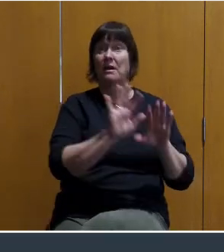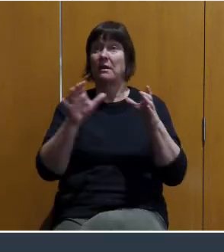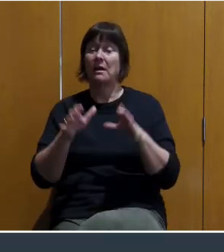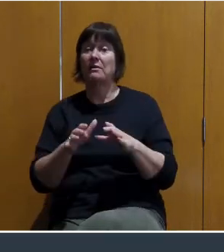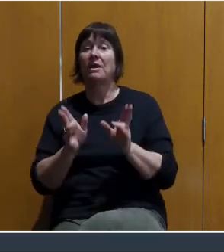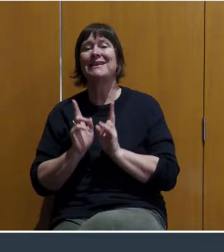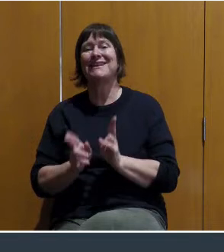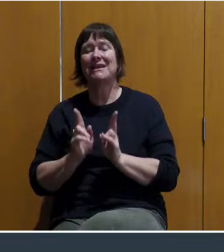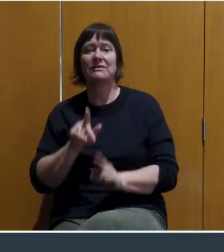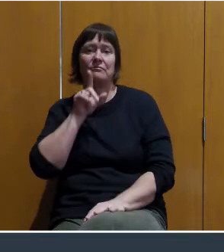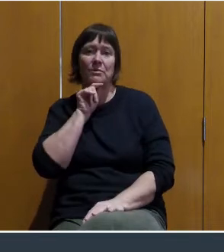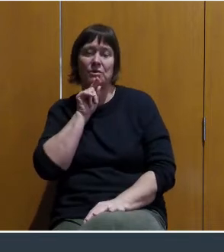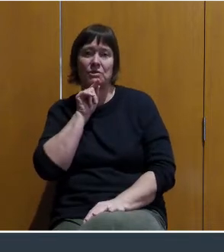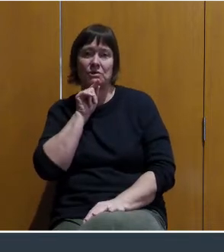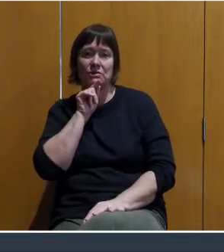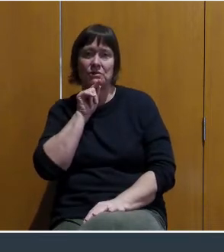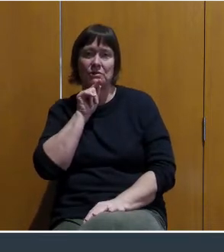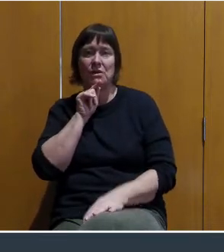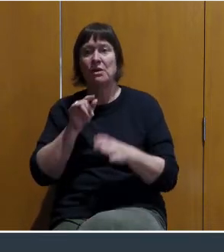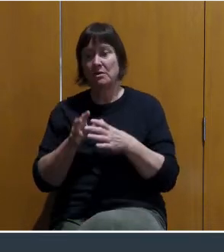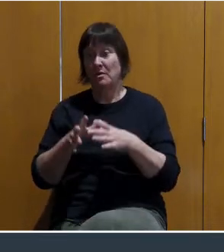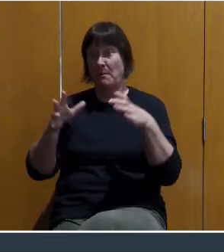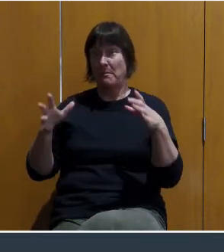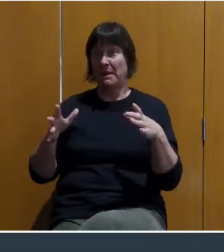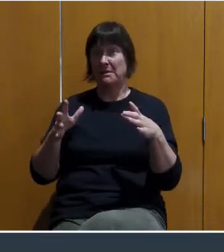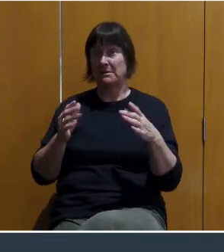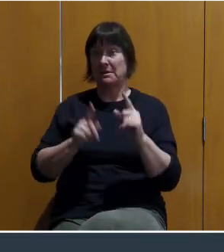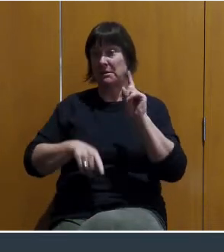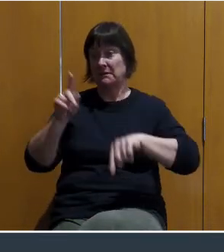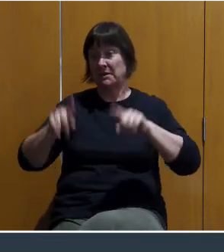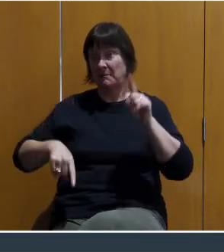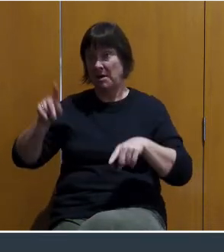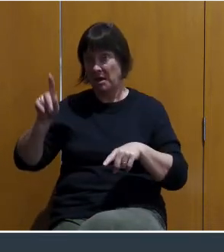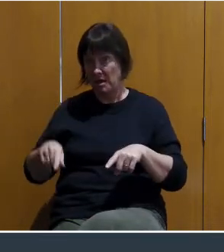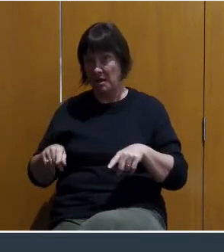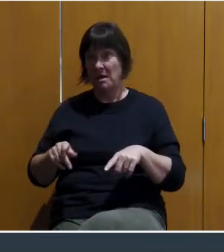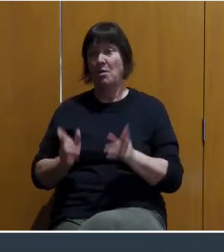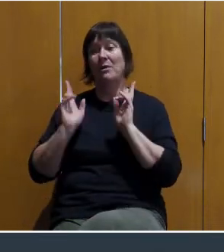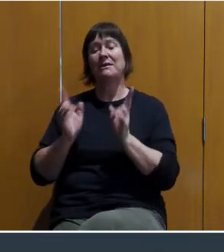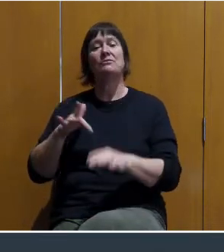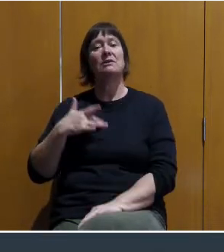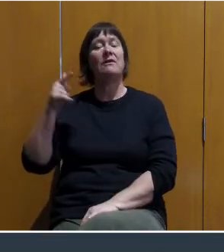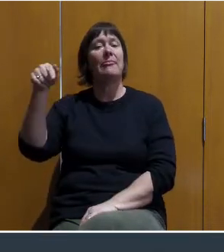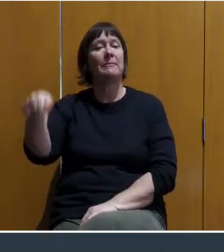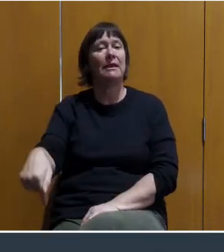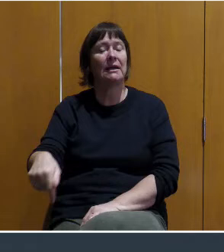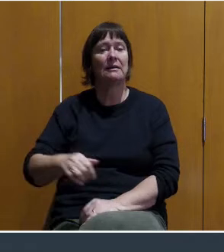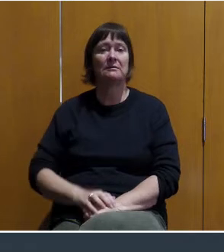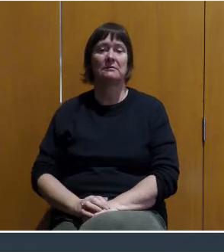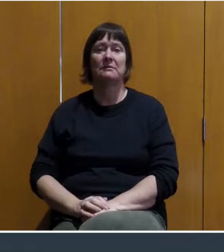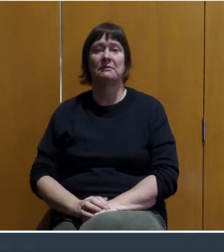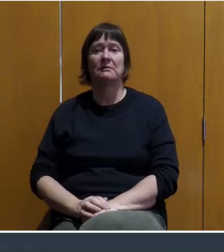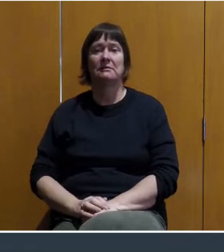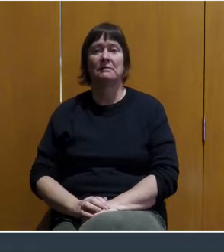birds. So they're the biggest number of species in the estuary, and that means they're naturally found here, and it